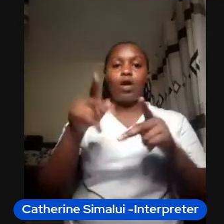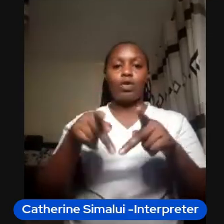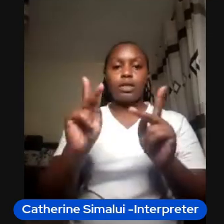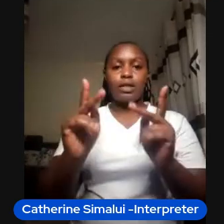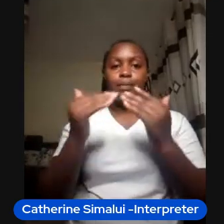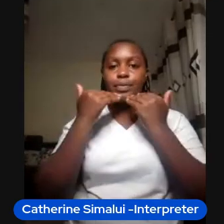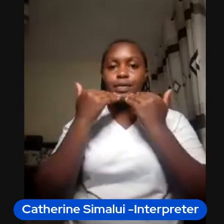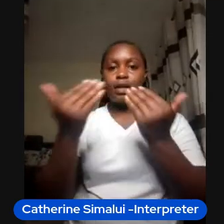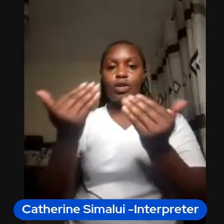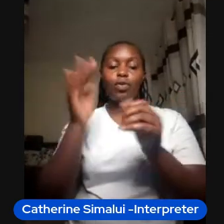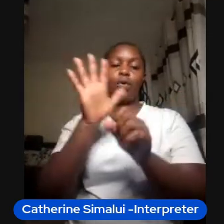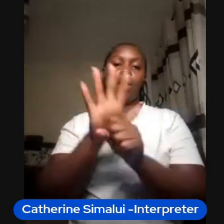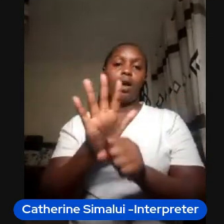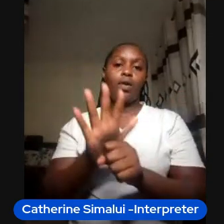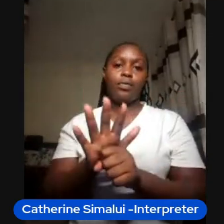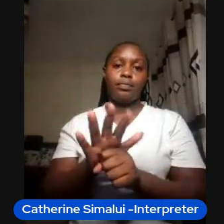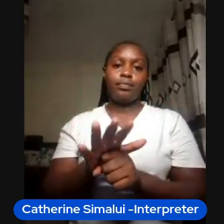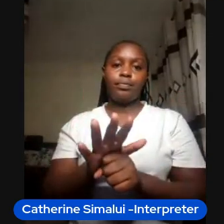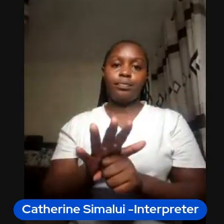much.